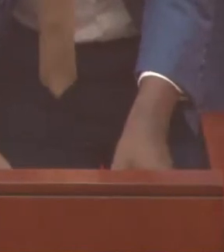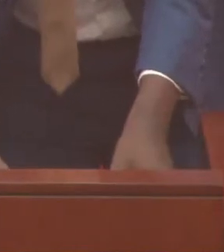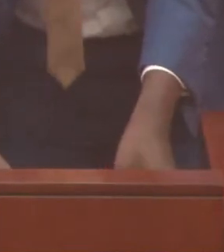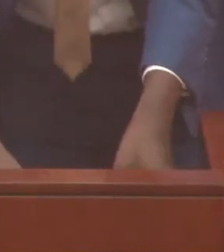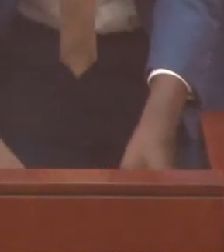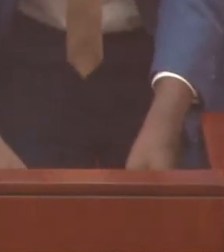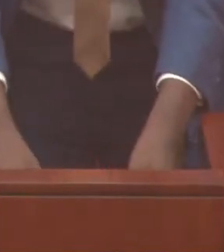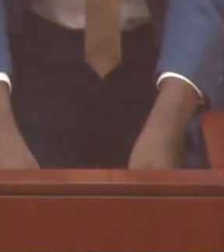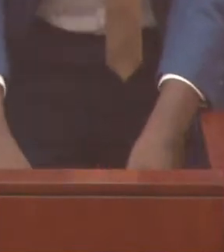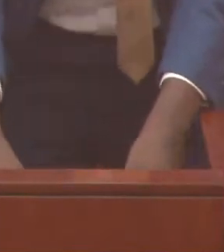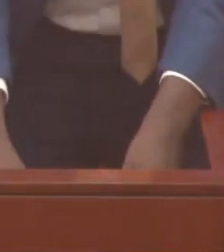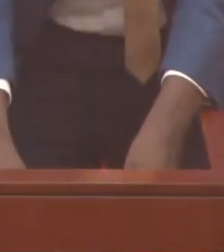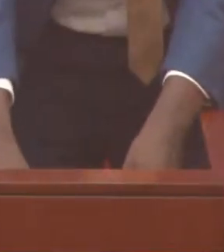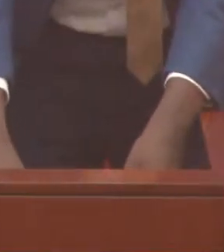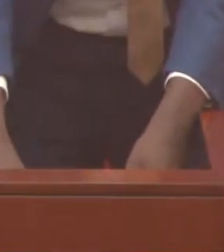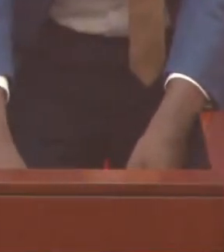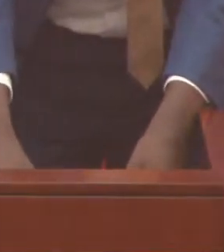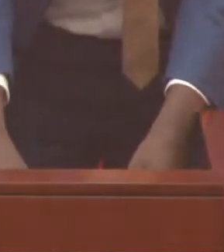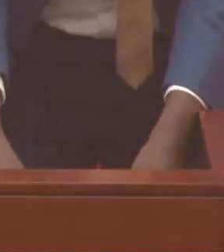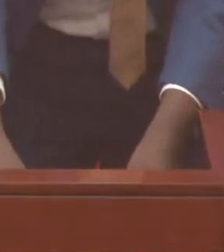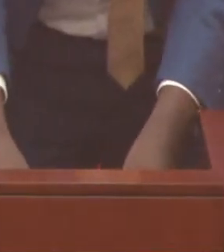because we went beyond that.